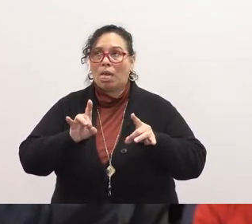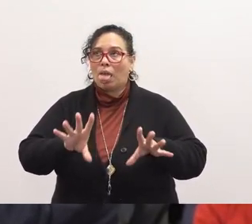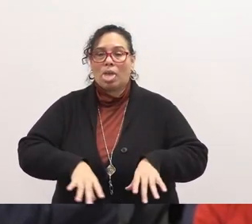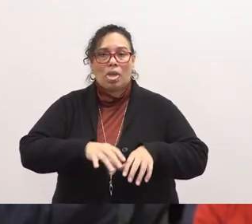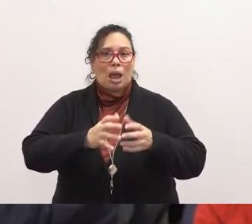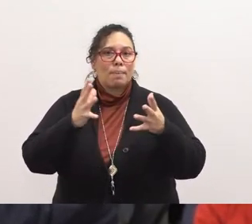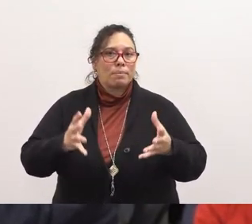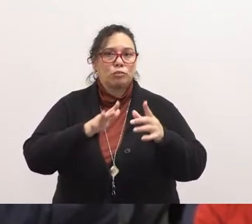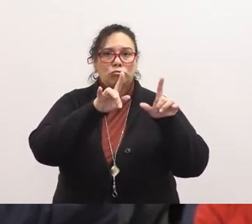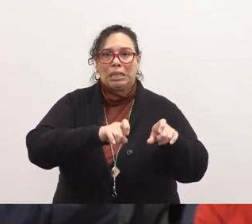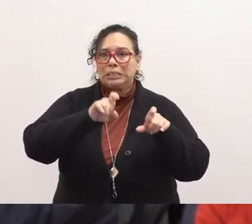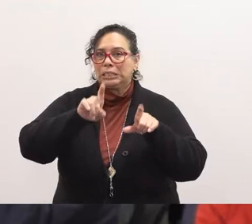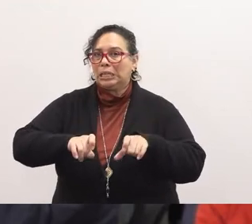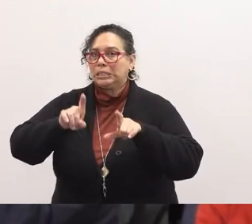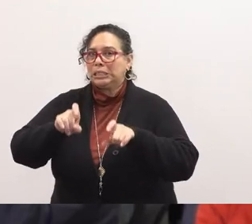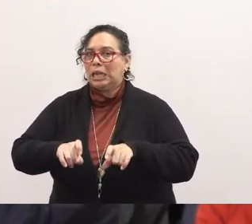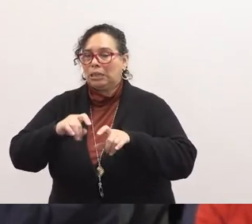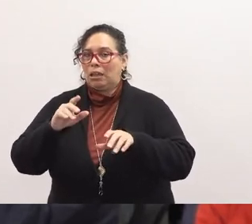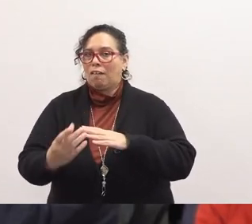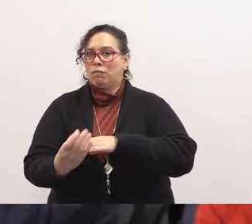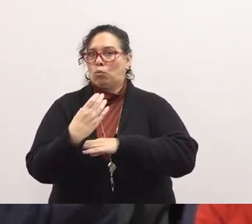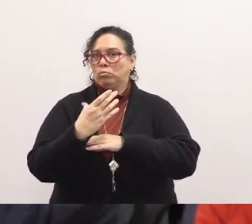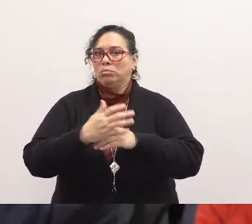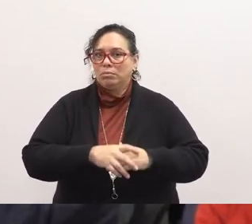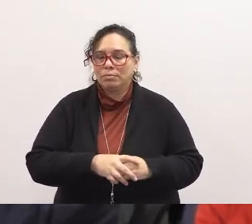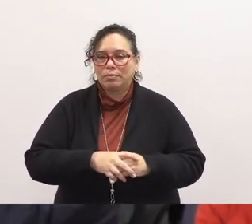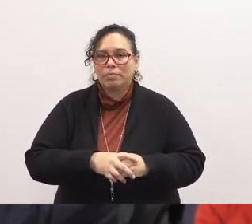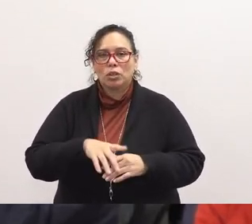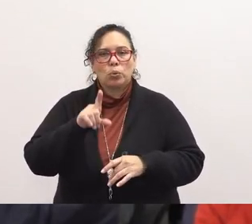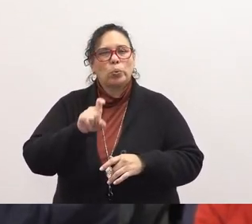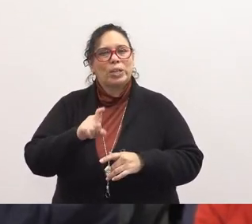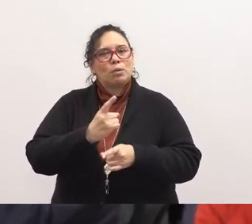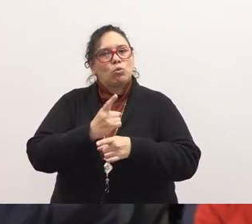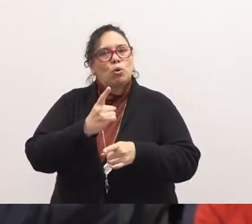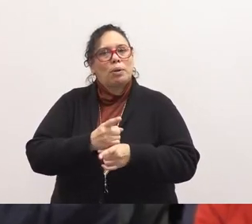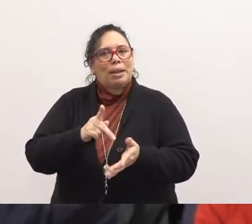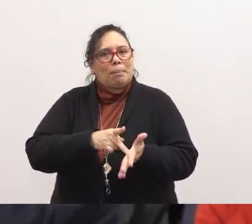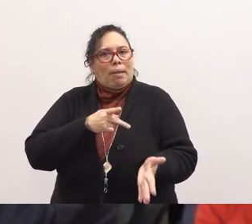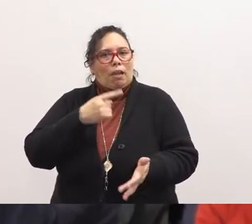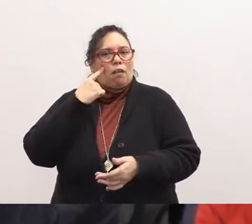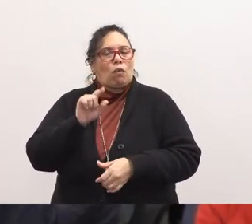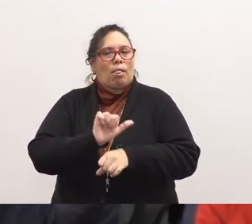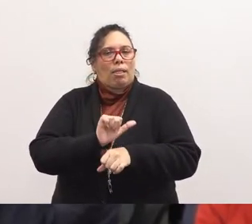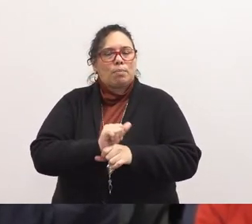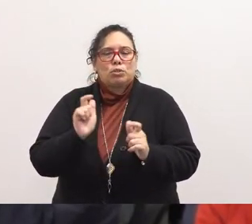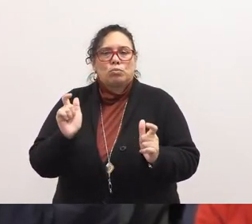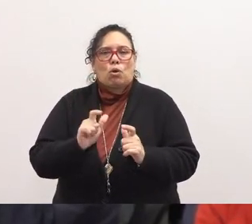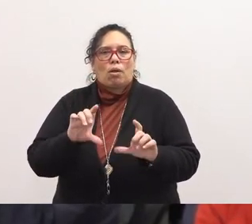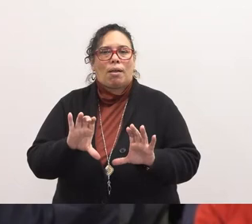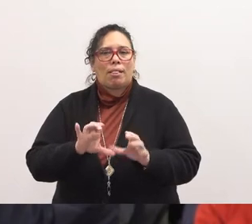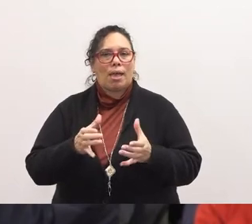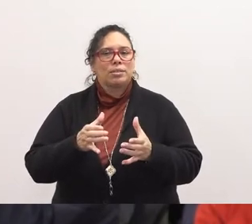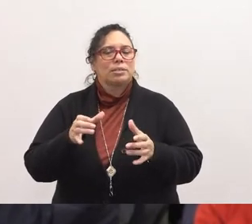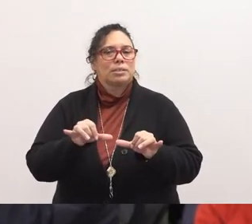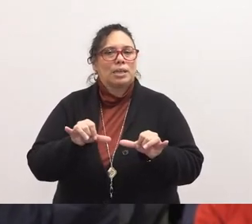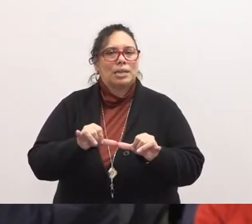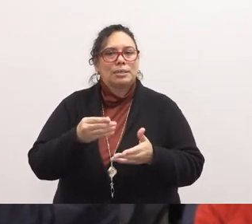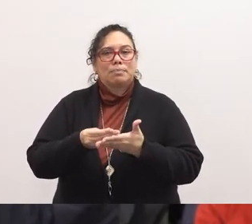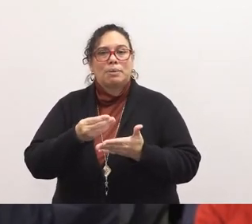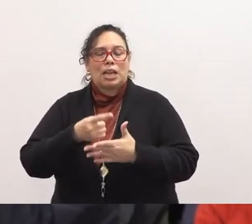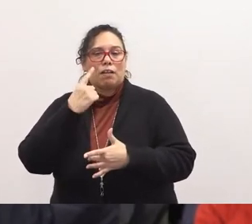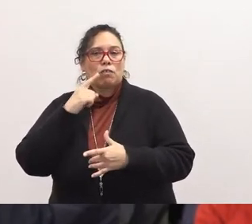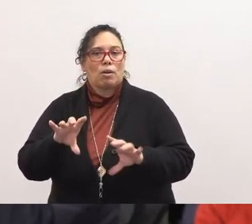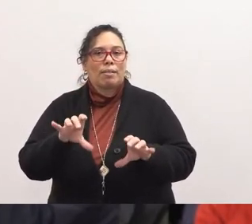us. Some things we do need are to be appropriately compensated for our labor, smaller class sizes, money for classroom